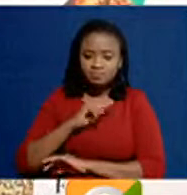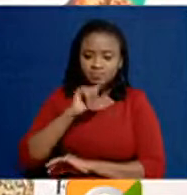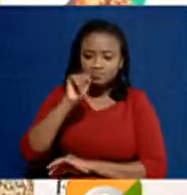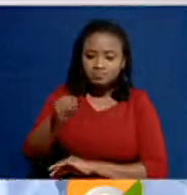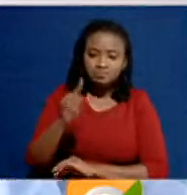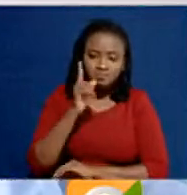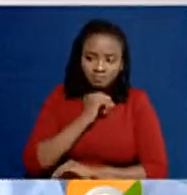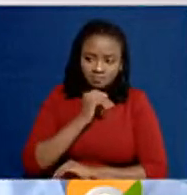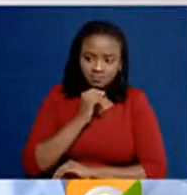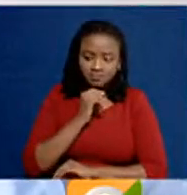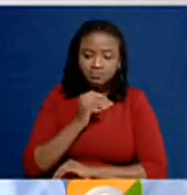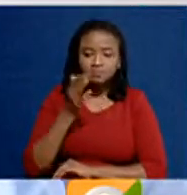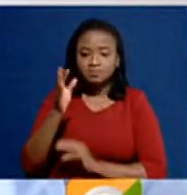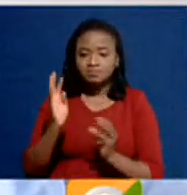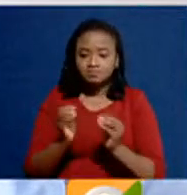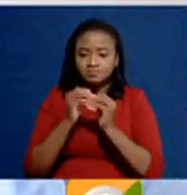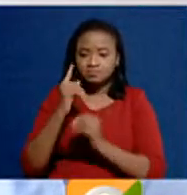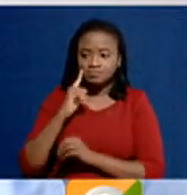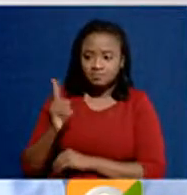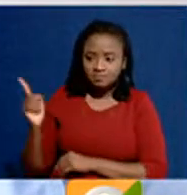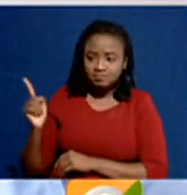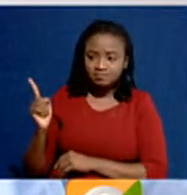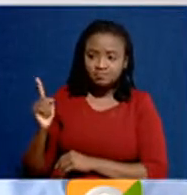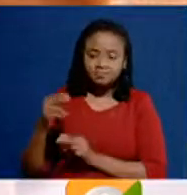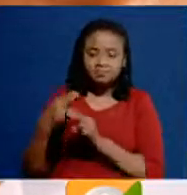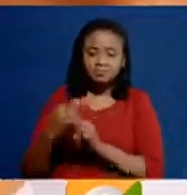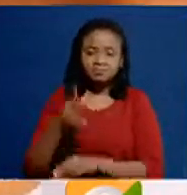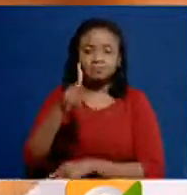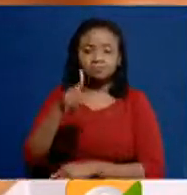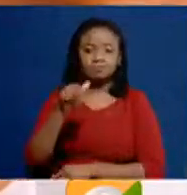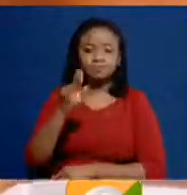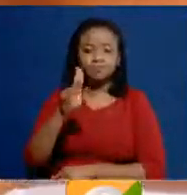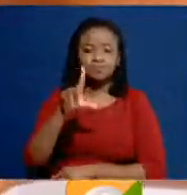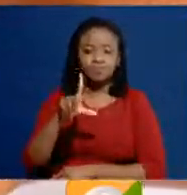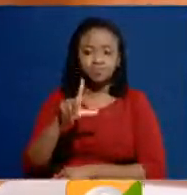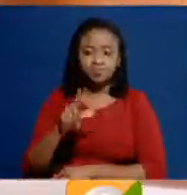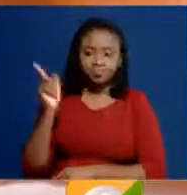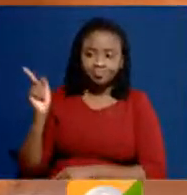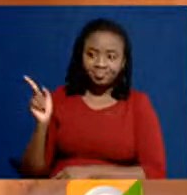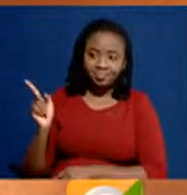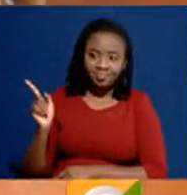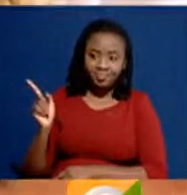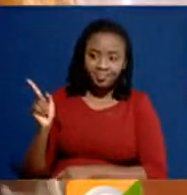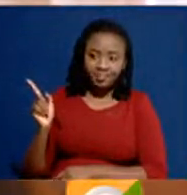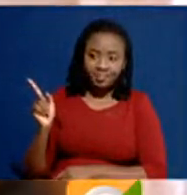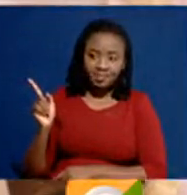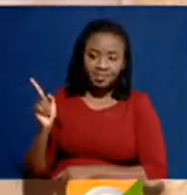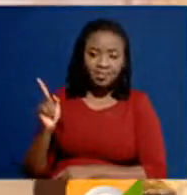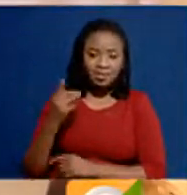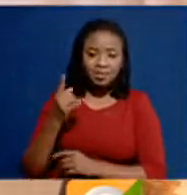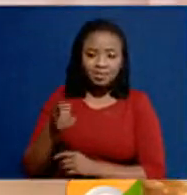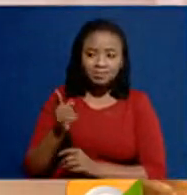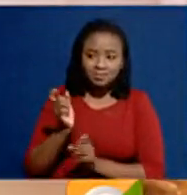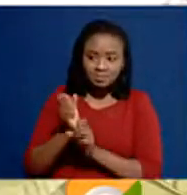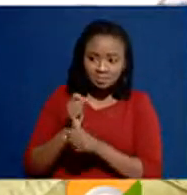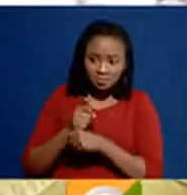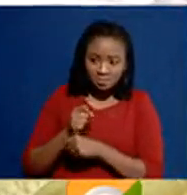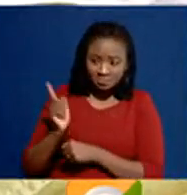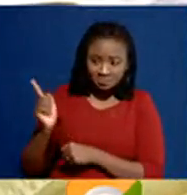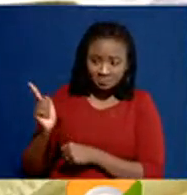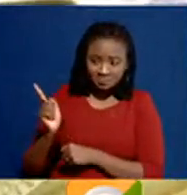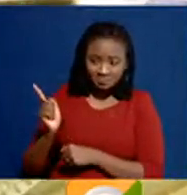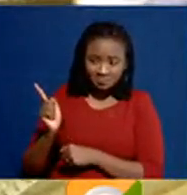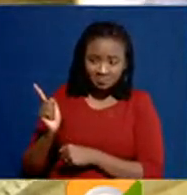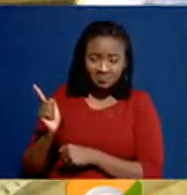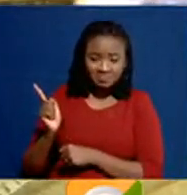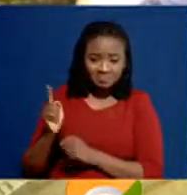stop. Here, Dr. Paul Kinoti, a researcher, is taking snail farming a notch higher. From these slimy